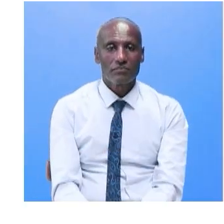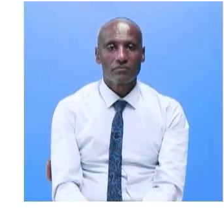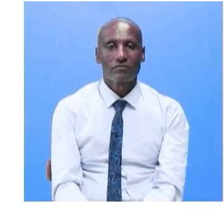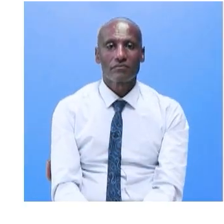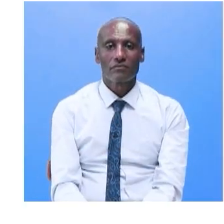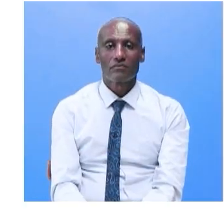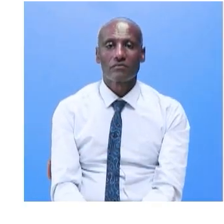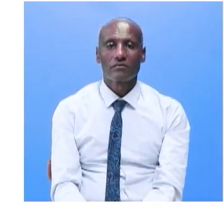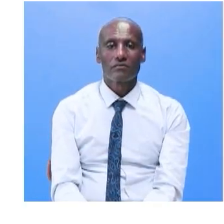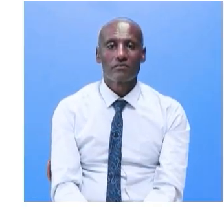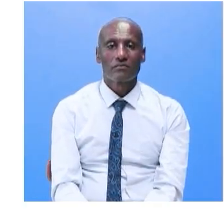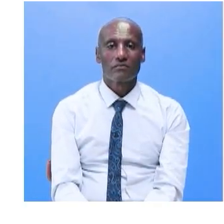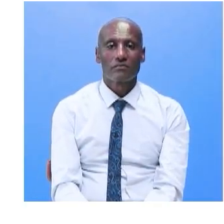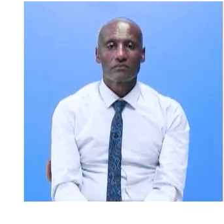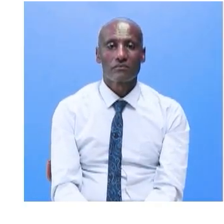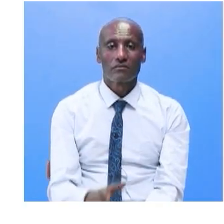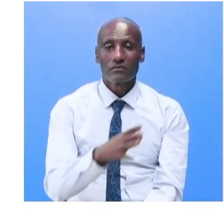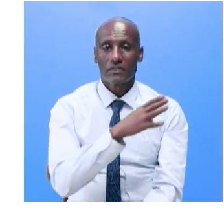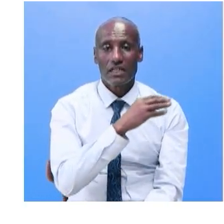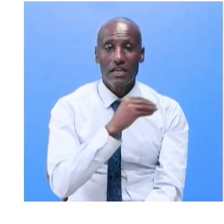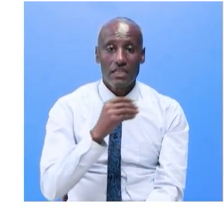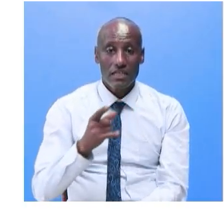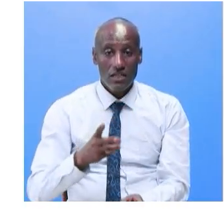surface, and road,